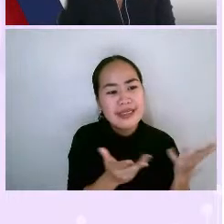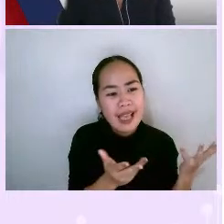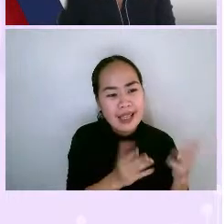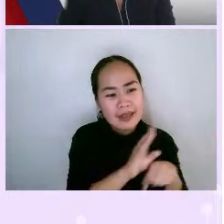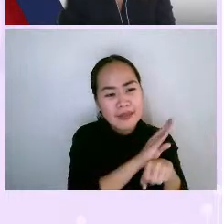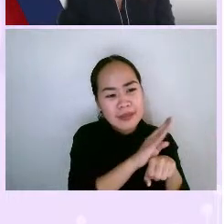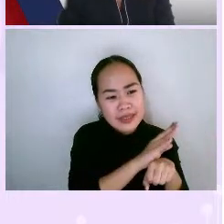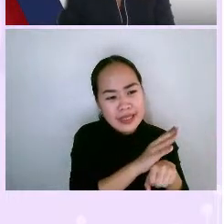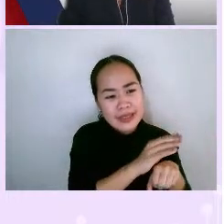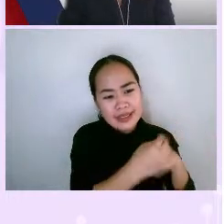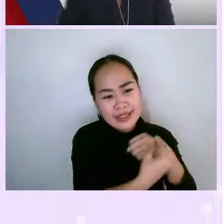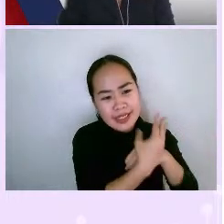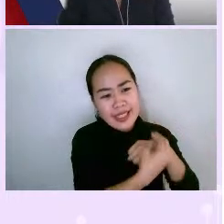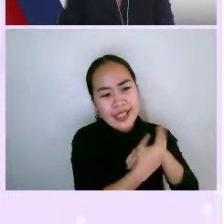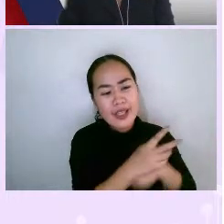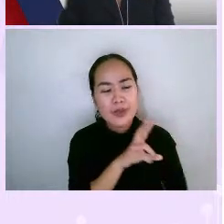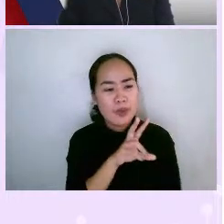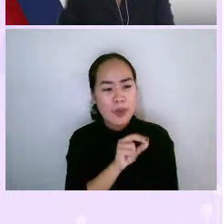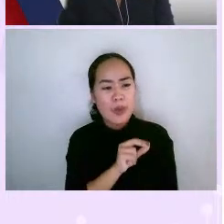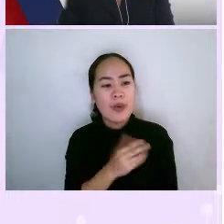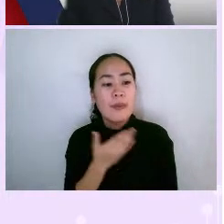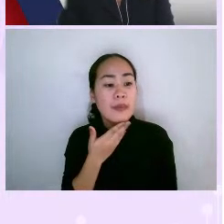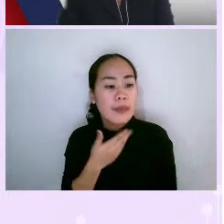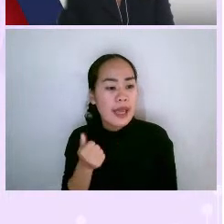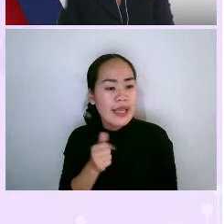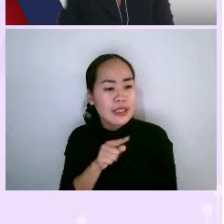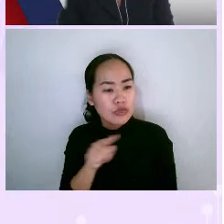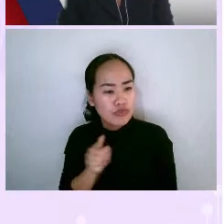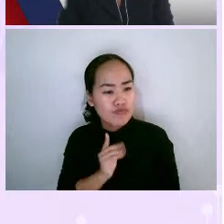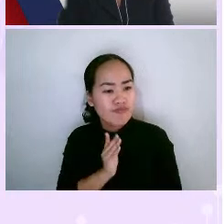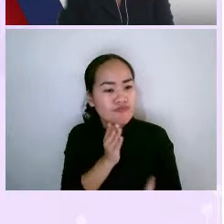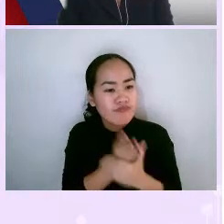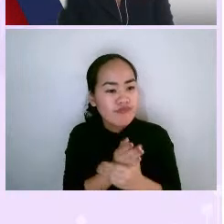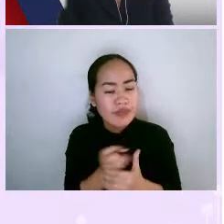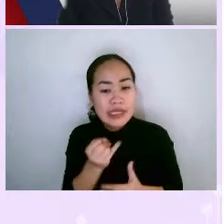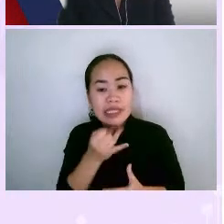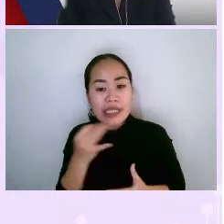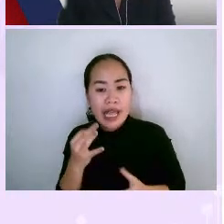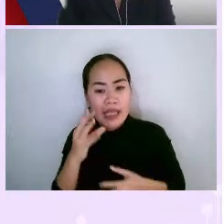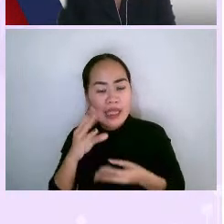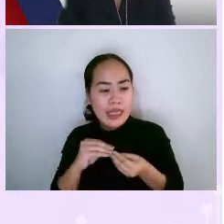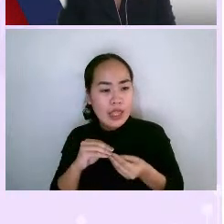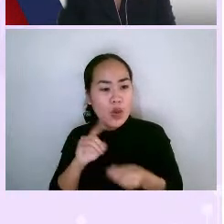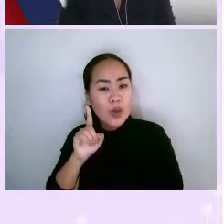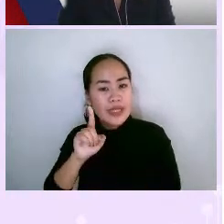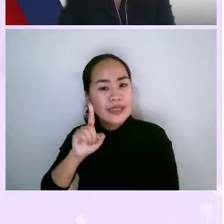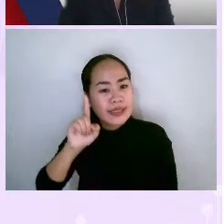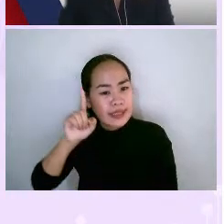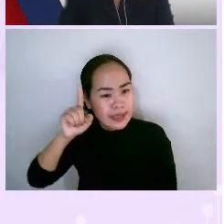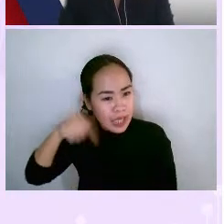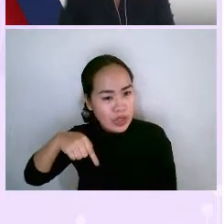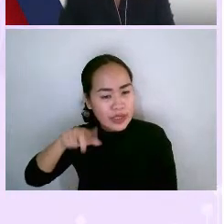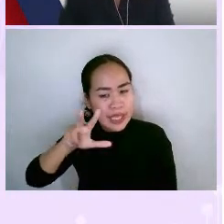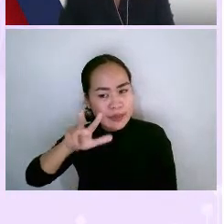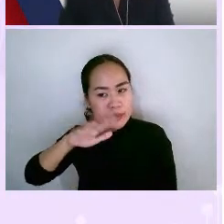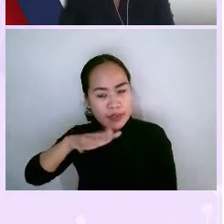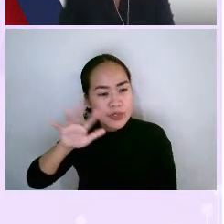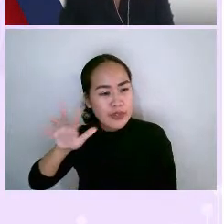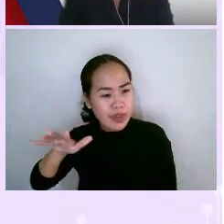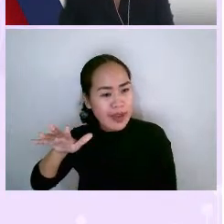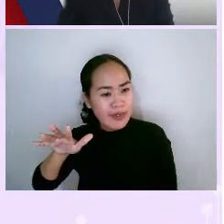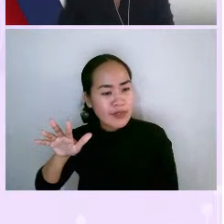ating mga NCs. A total of 1,355 Negosyo Centers have